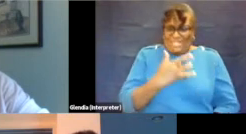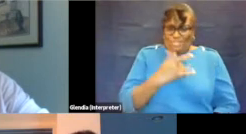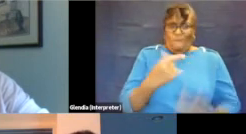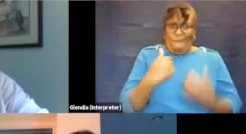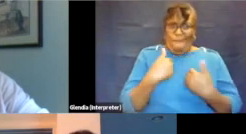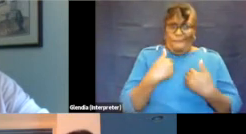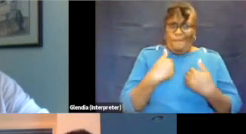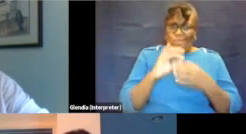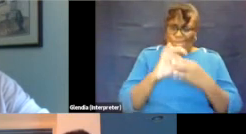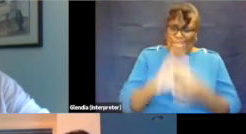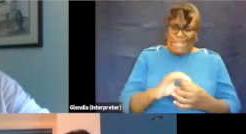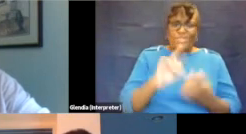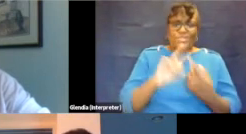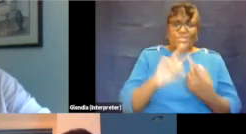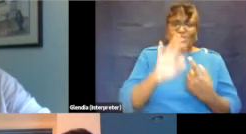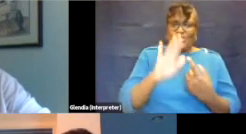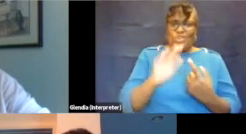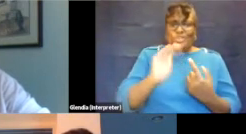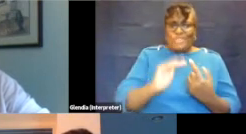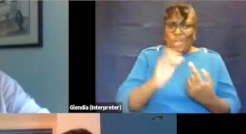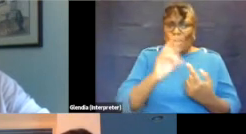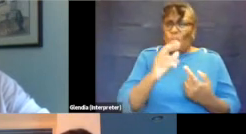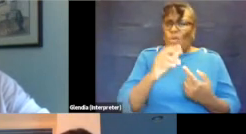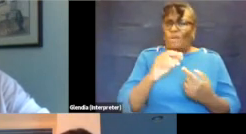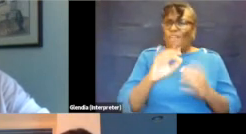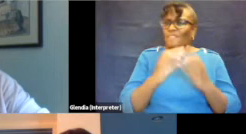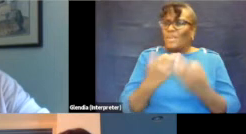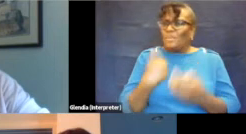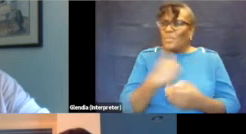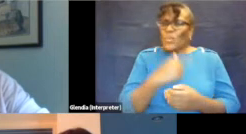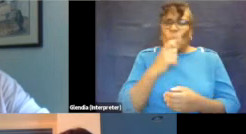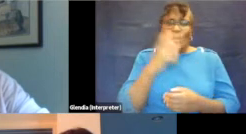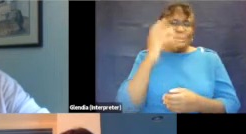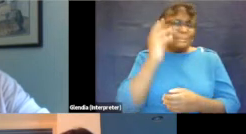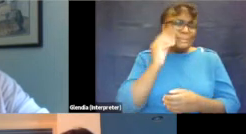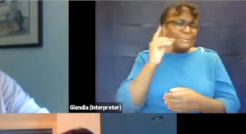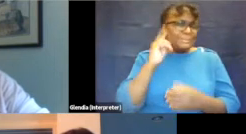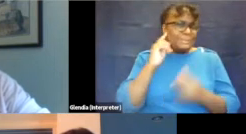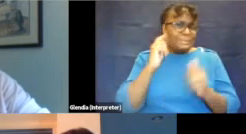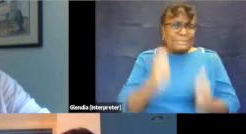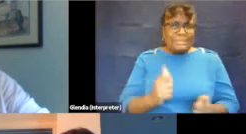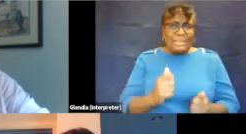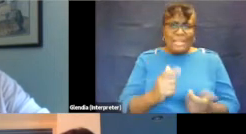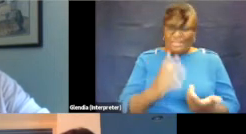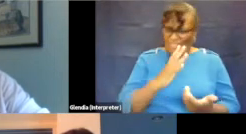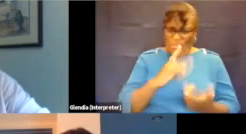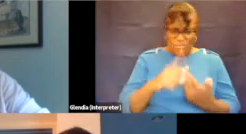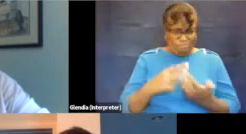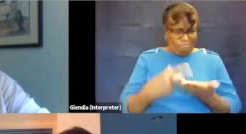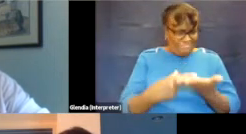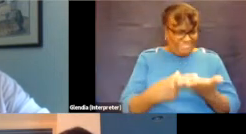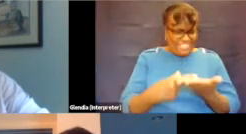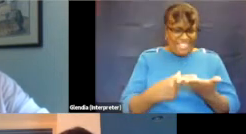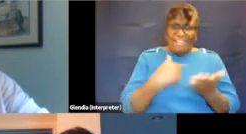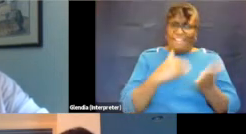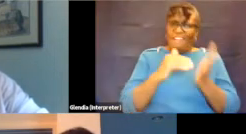experience grief or disbelief or just want some more information, and that's fine to do. I often have